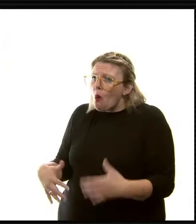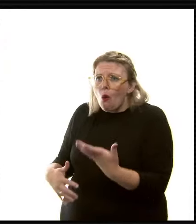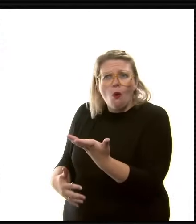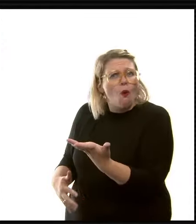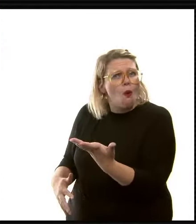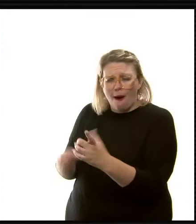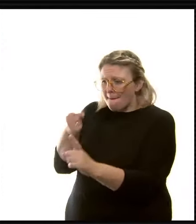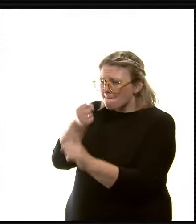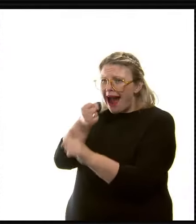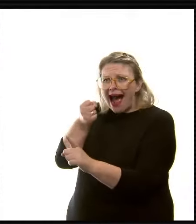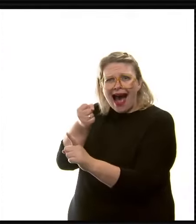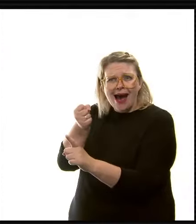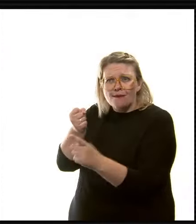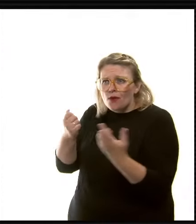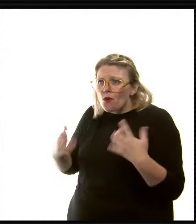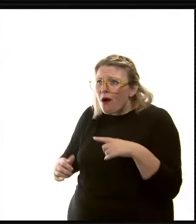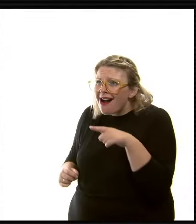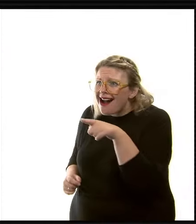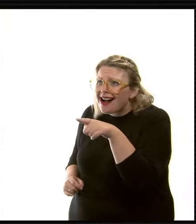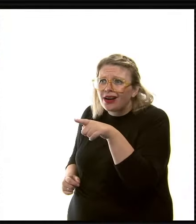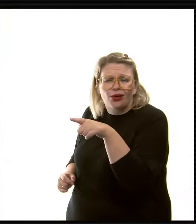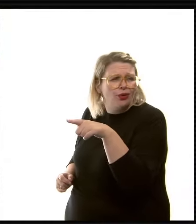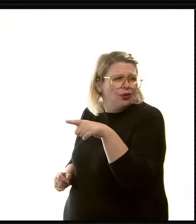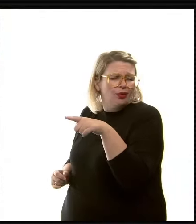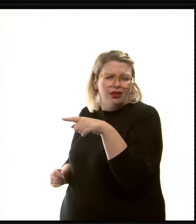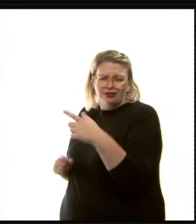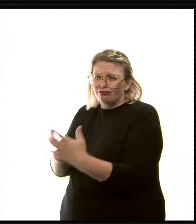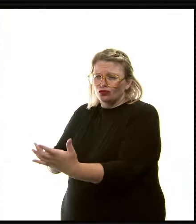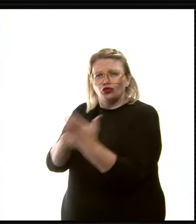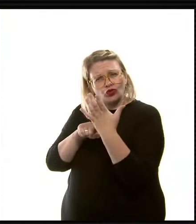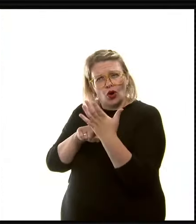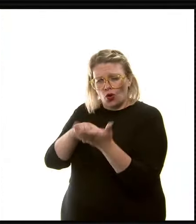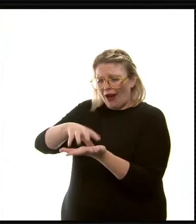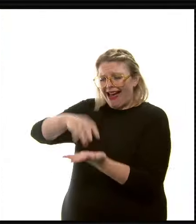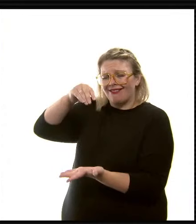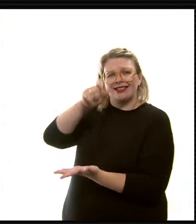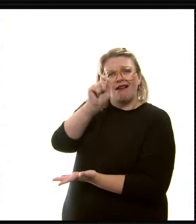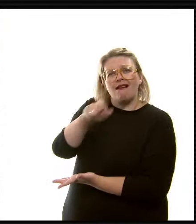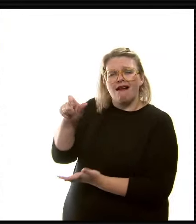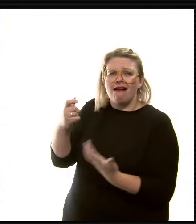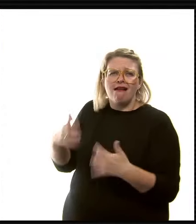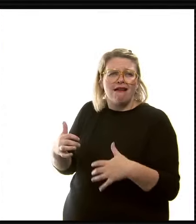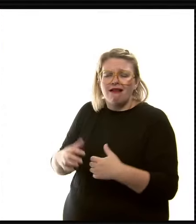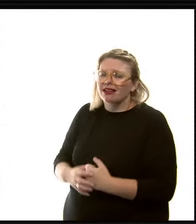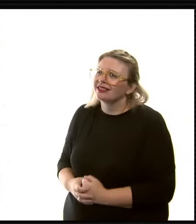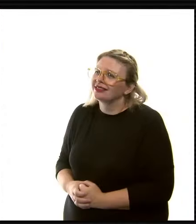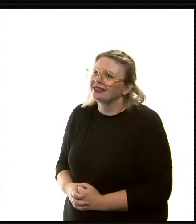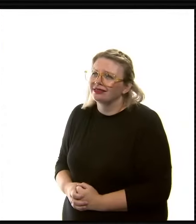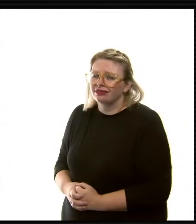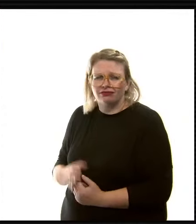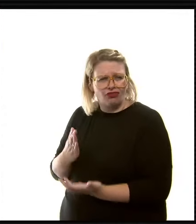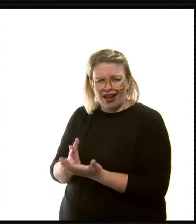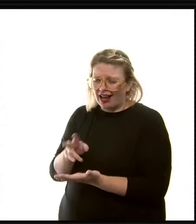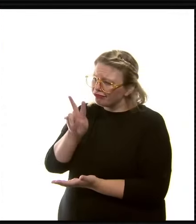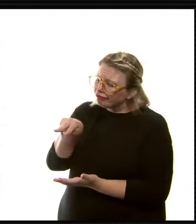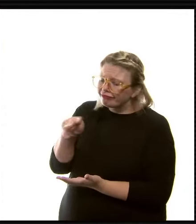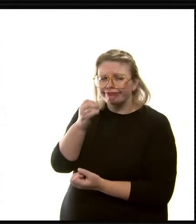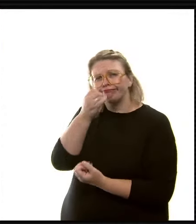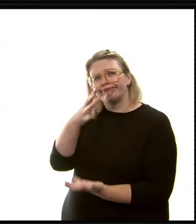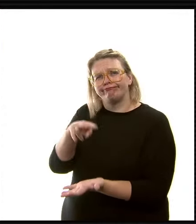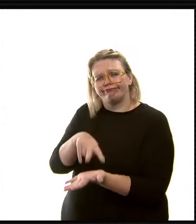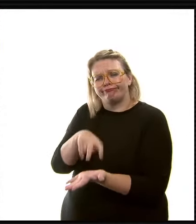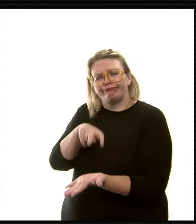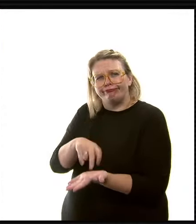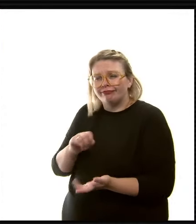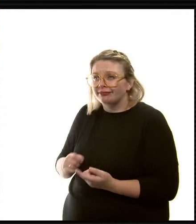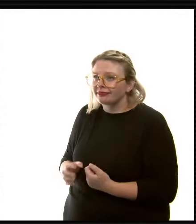it's such a beautiful representation of our alien and fantastical world. I couldn't be more happy, and they're just awesome. Amazing, and your